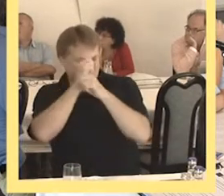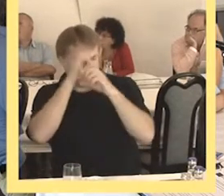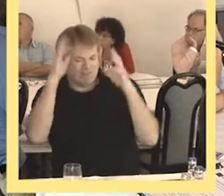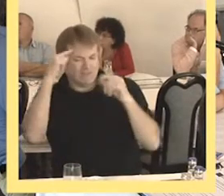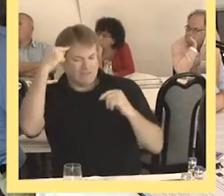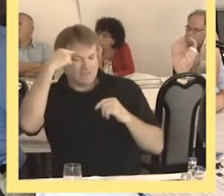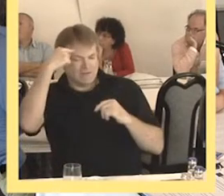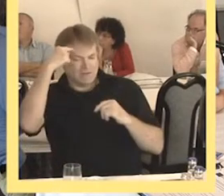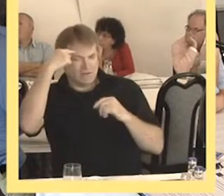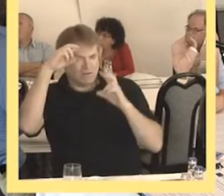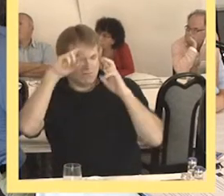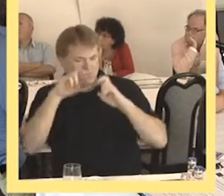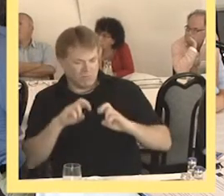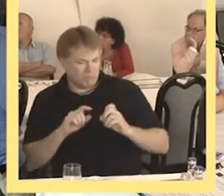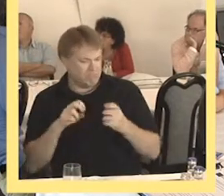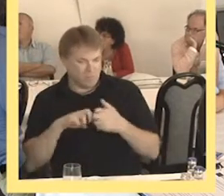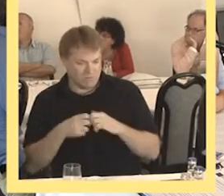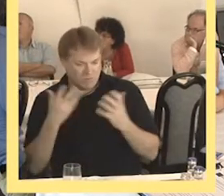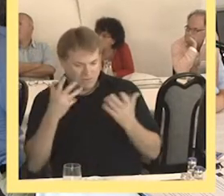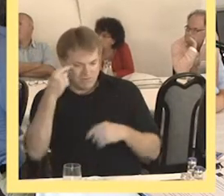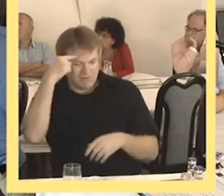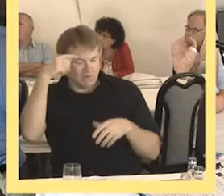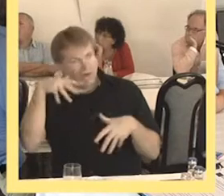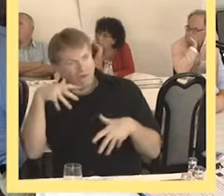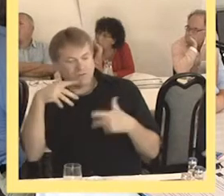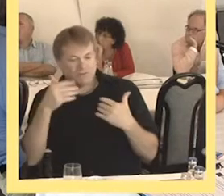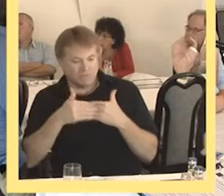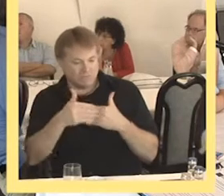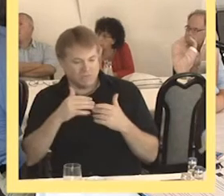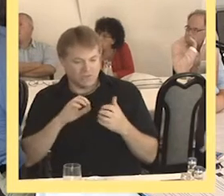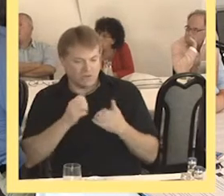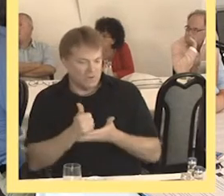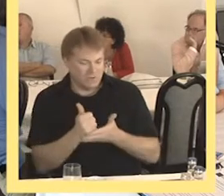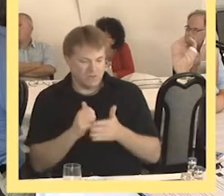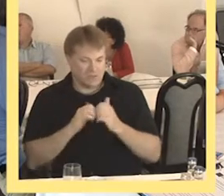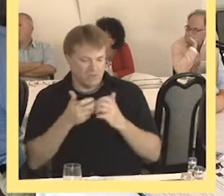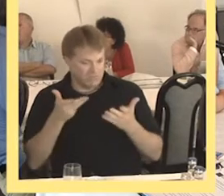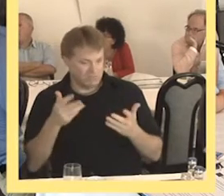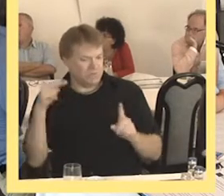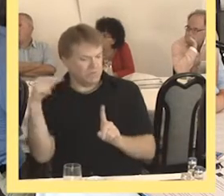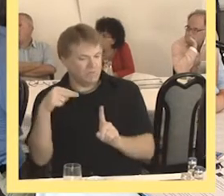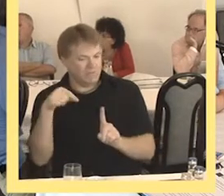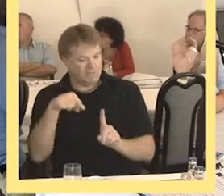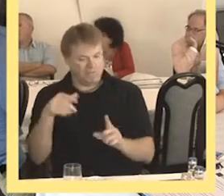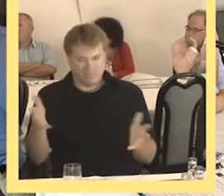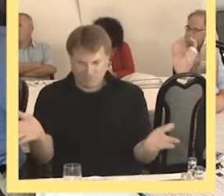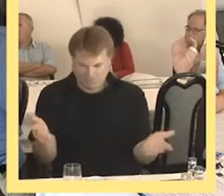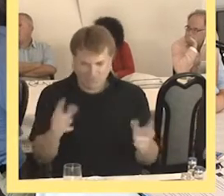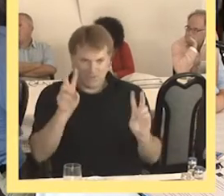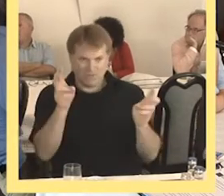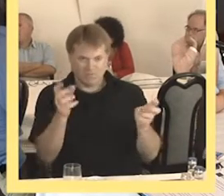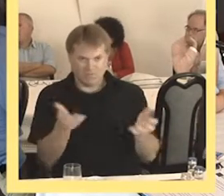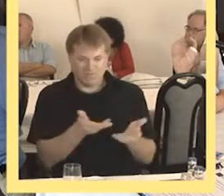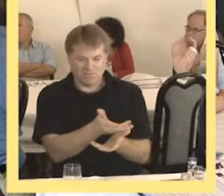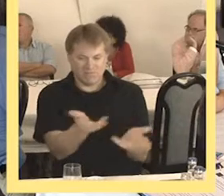And I think we saw the nice results of the local workshops. And I think also we saw that from